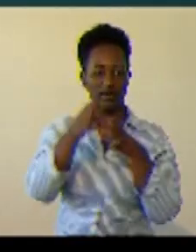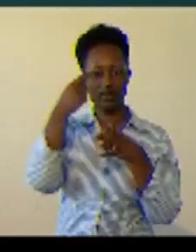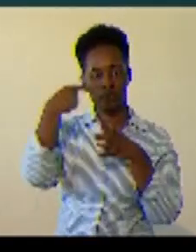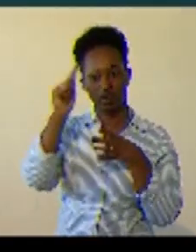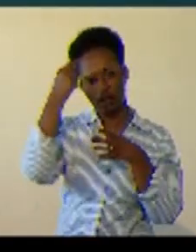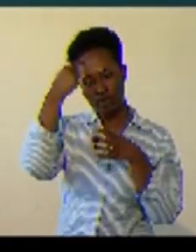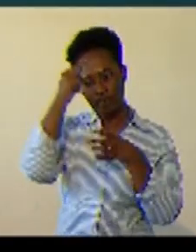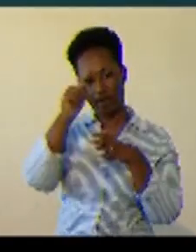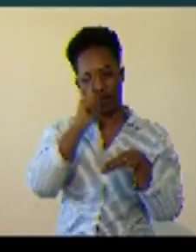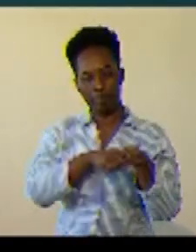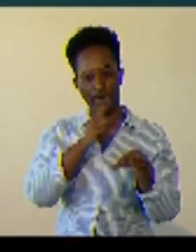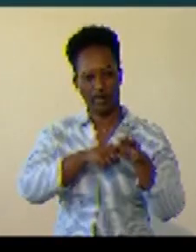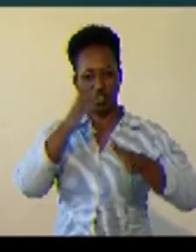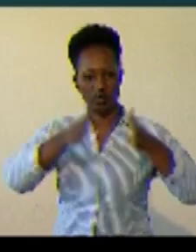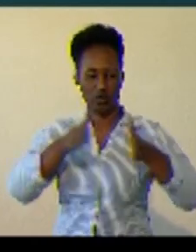a periodic trend?